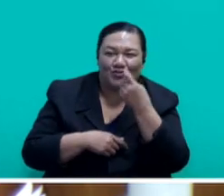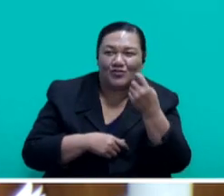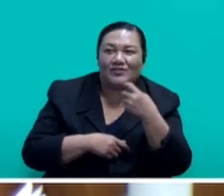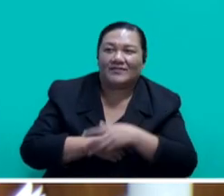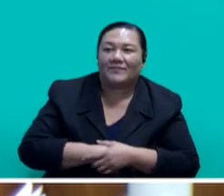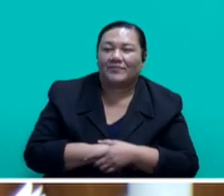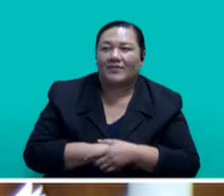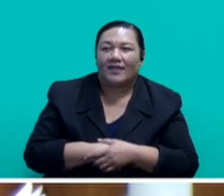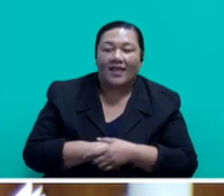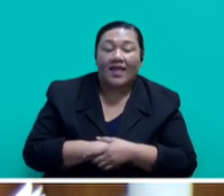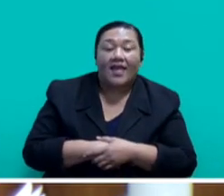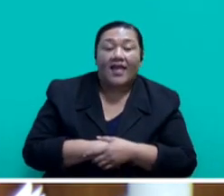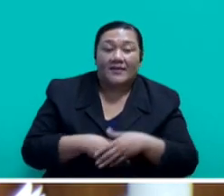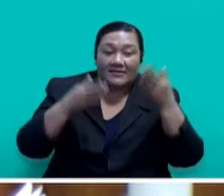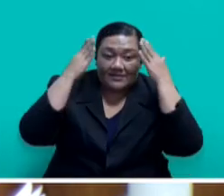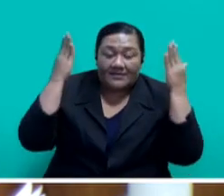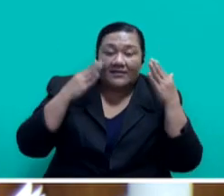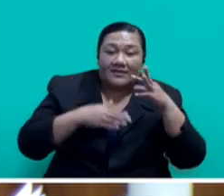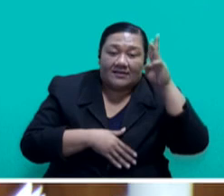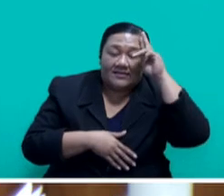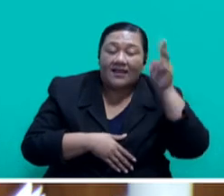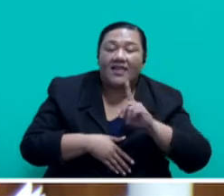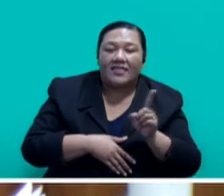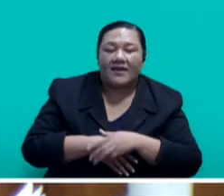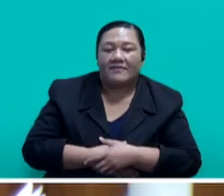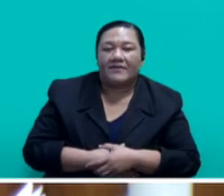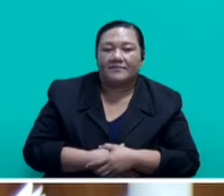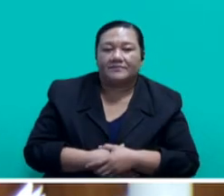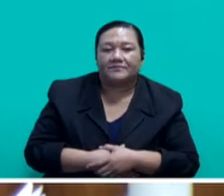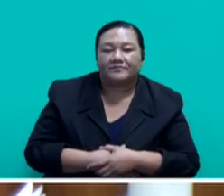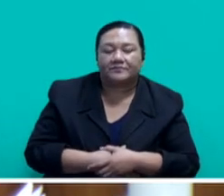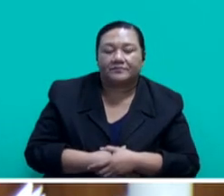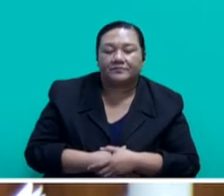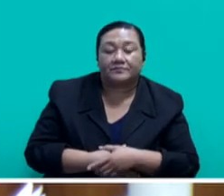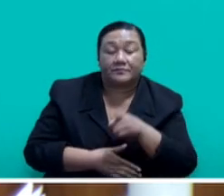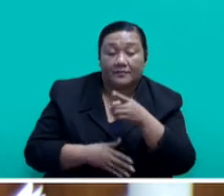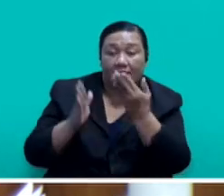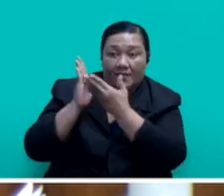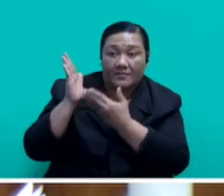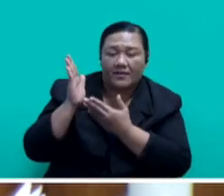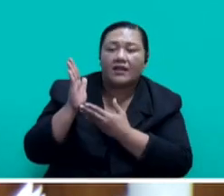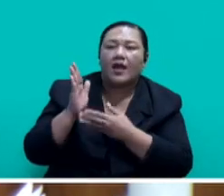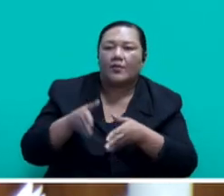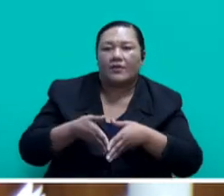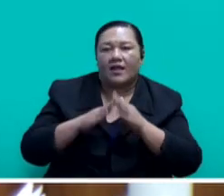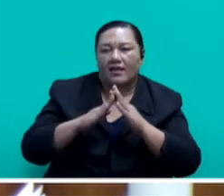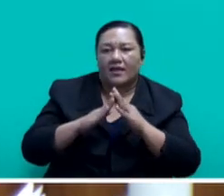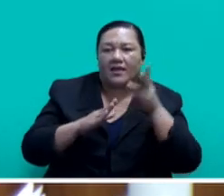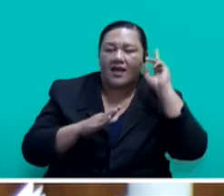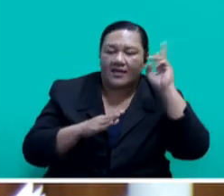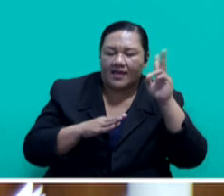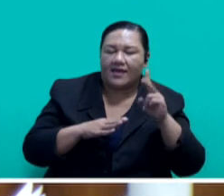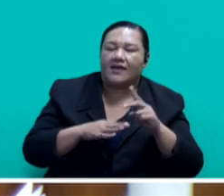Speaker, sir, this budget is for rebuilding our future together under the